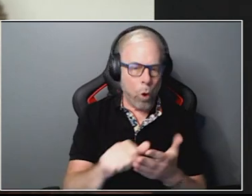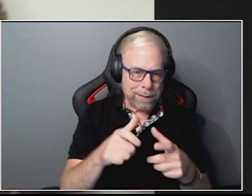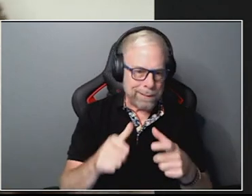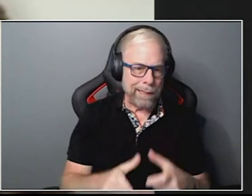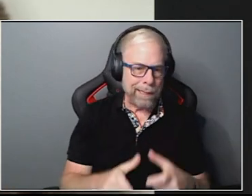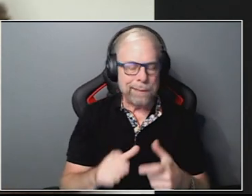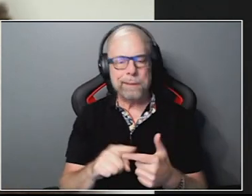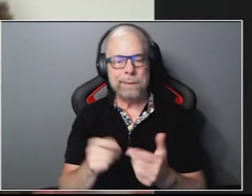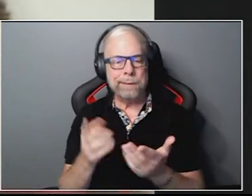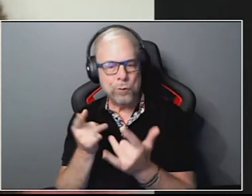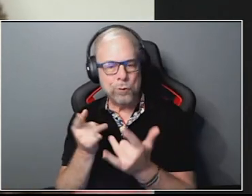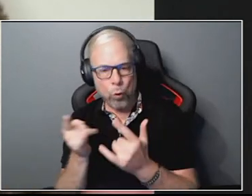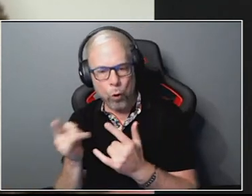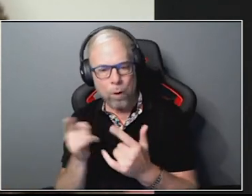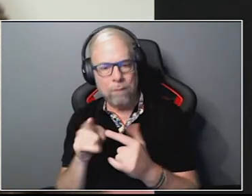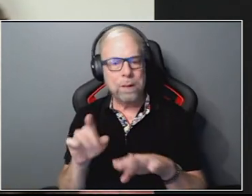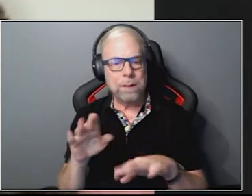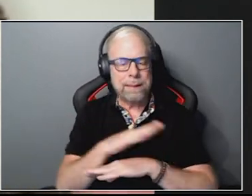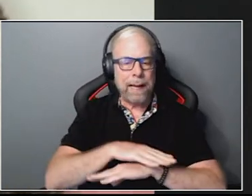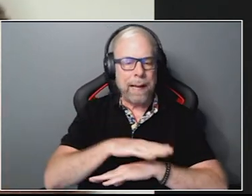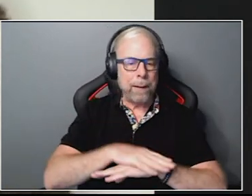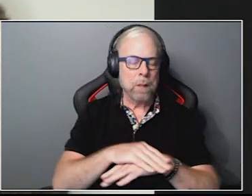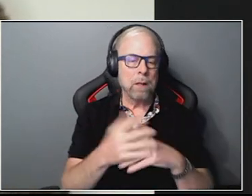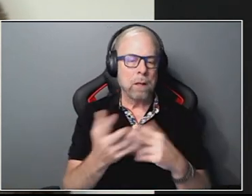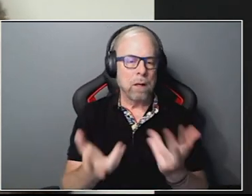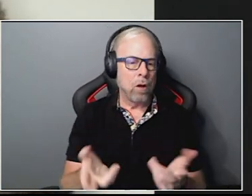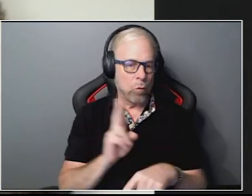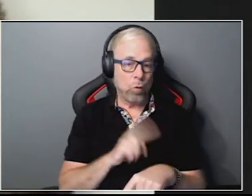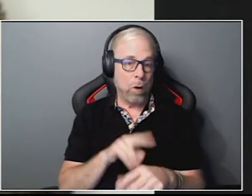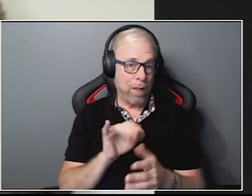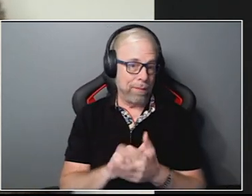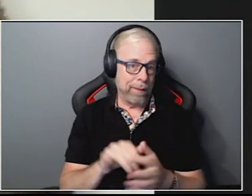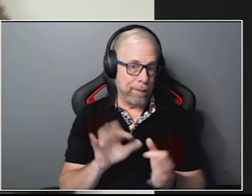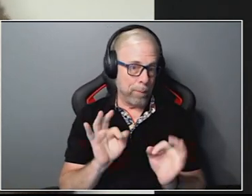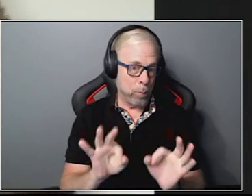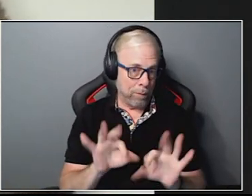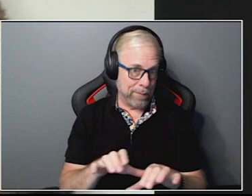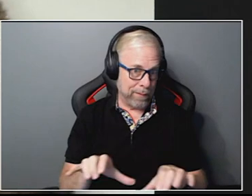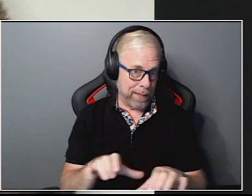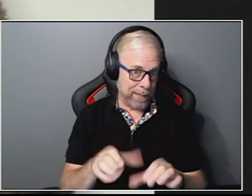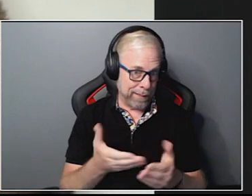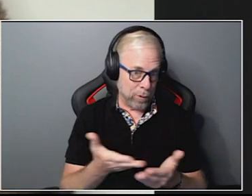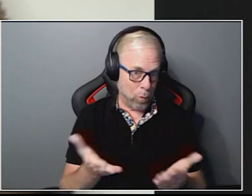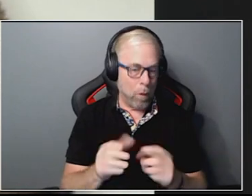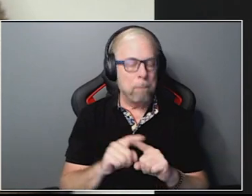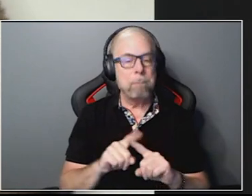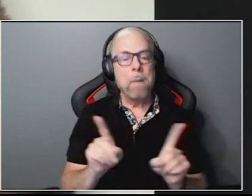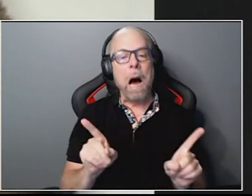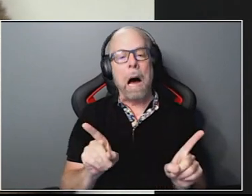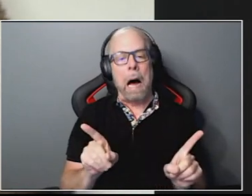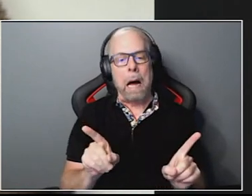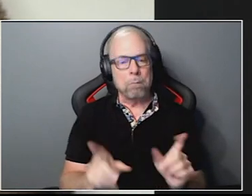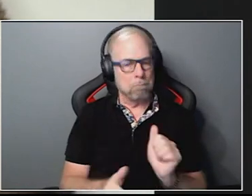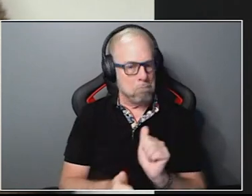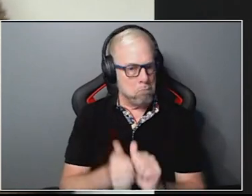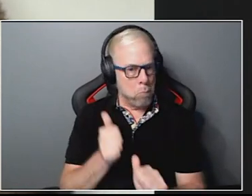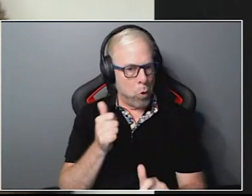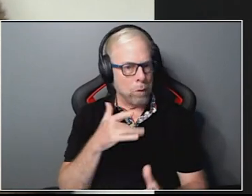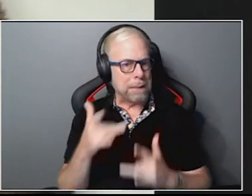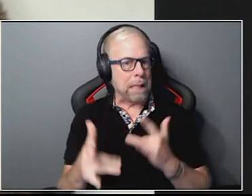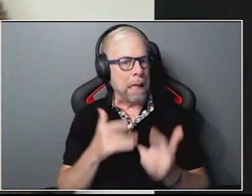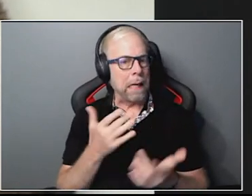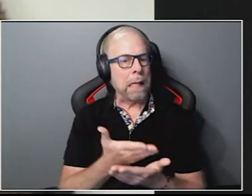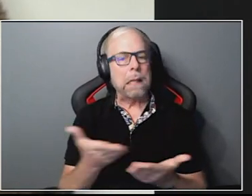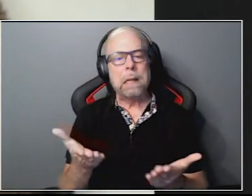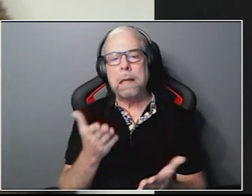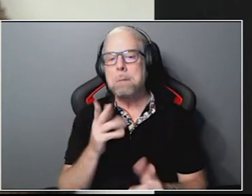And that's, of course, that would be the ideal thing to do. But the most exciting thing was the people that came